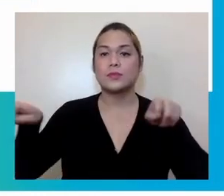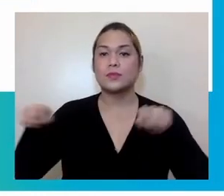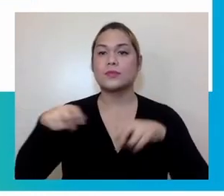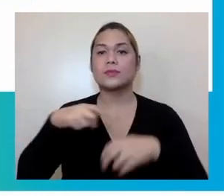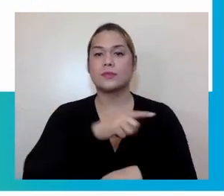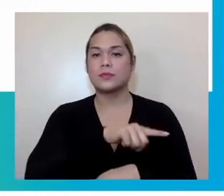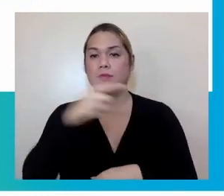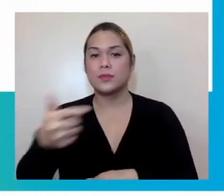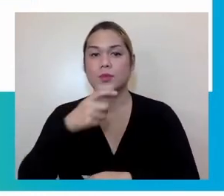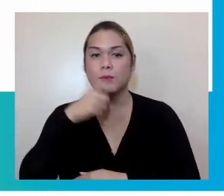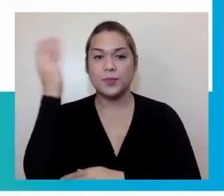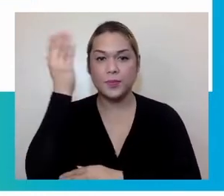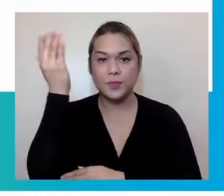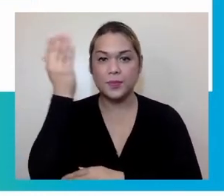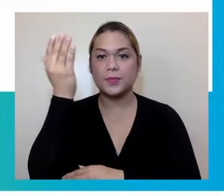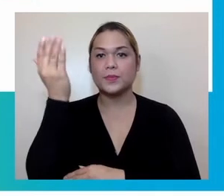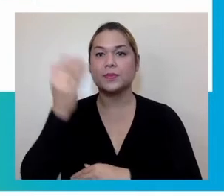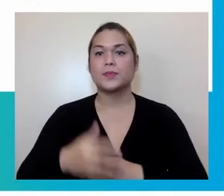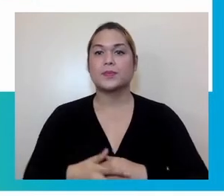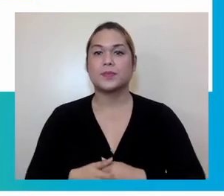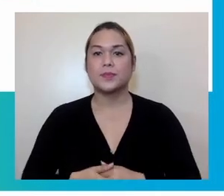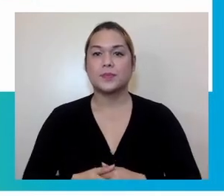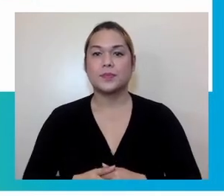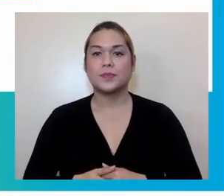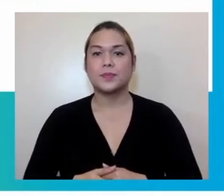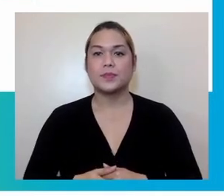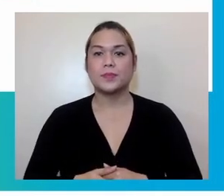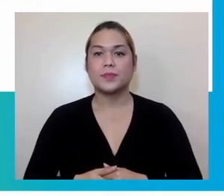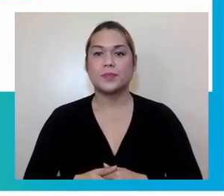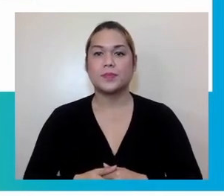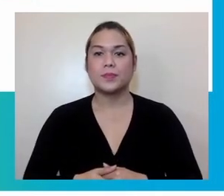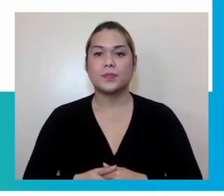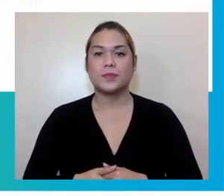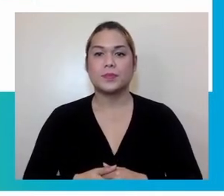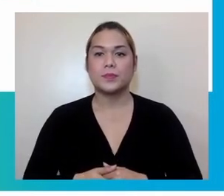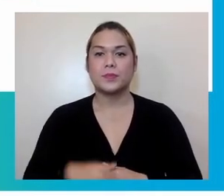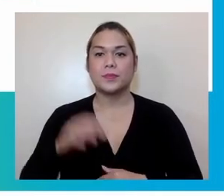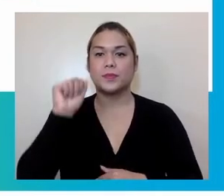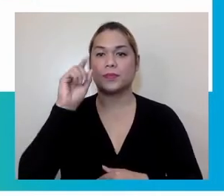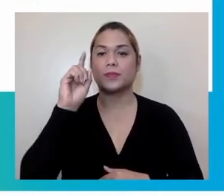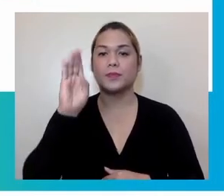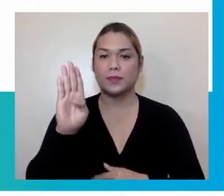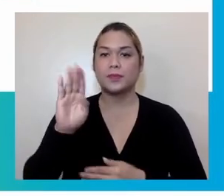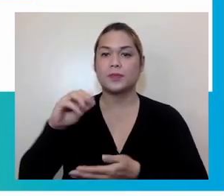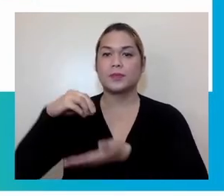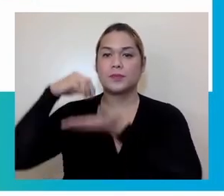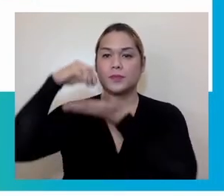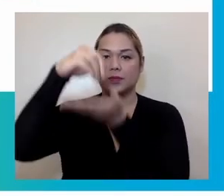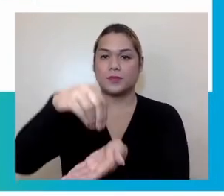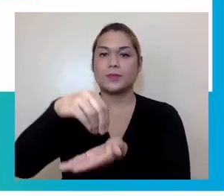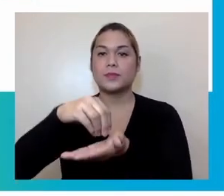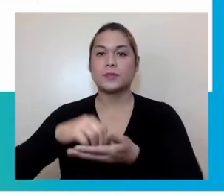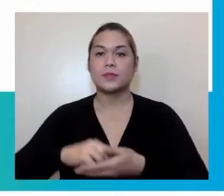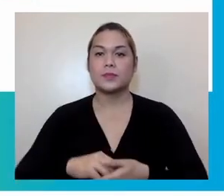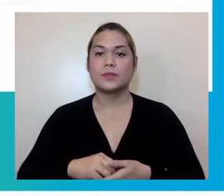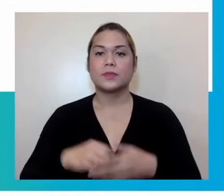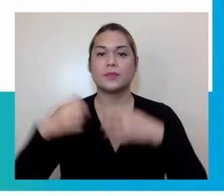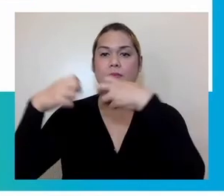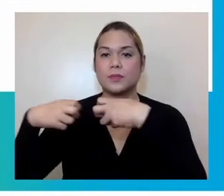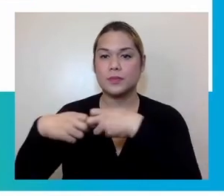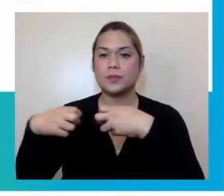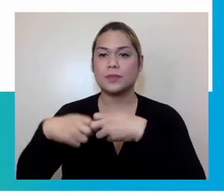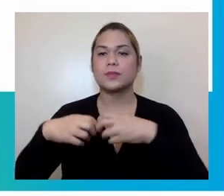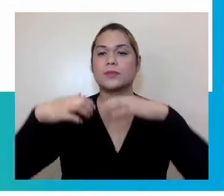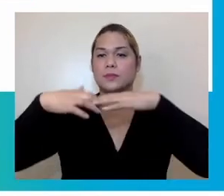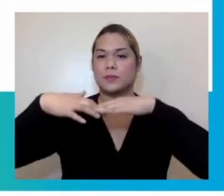will focus on ADB investment in fossil fuels. We'll then provide an opportunity for ED Fisher to